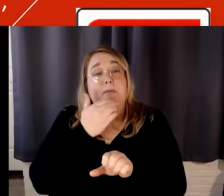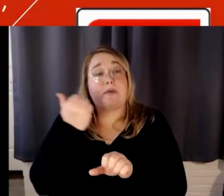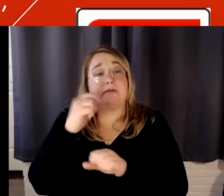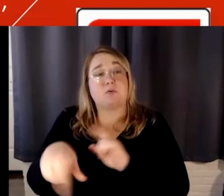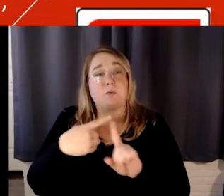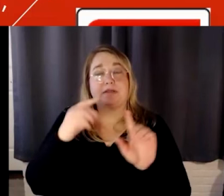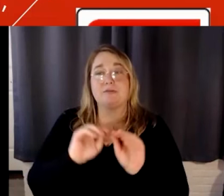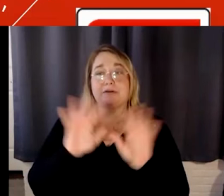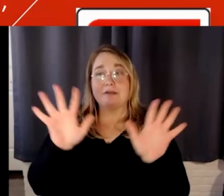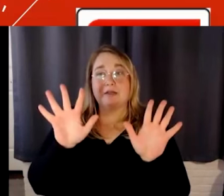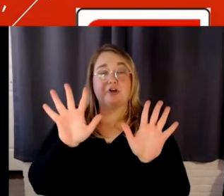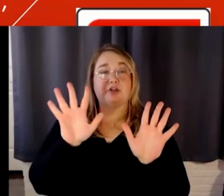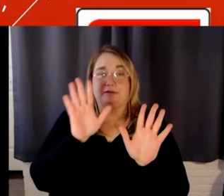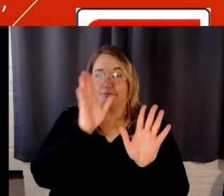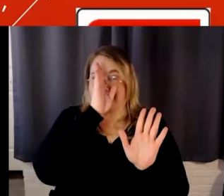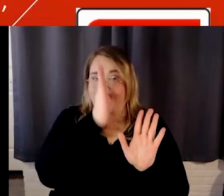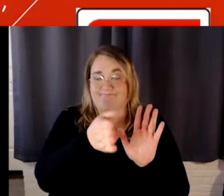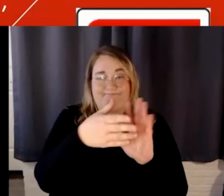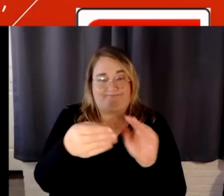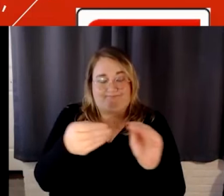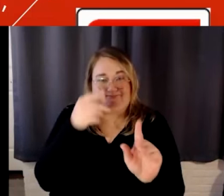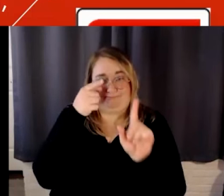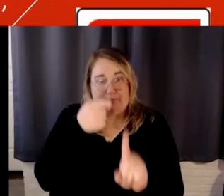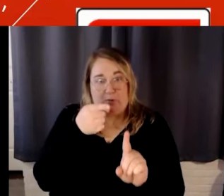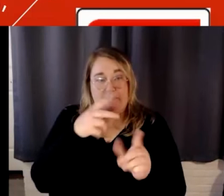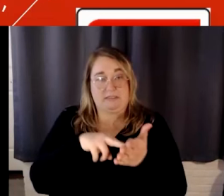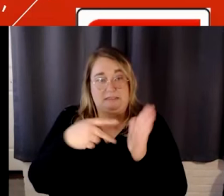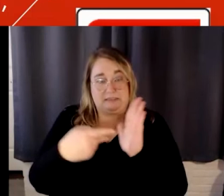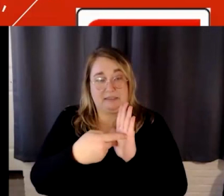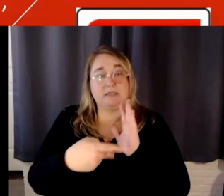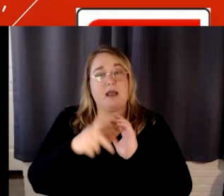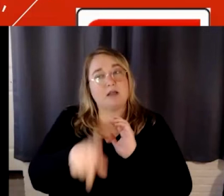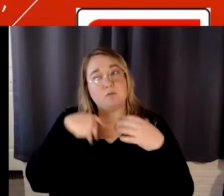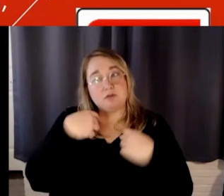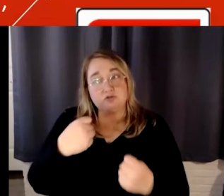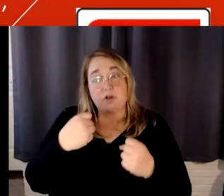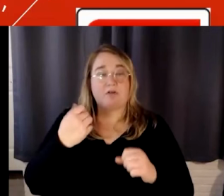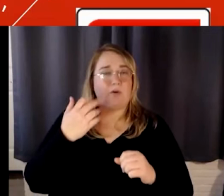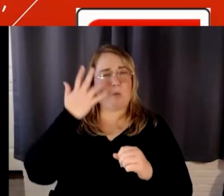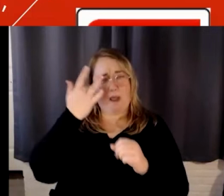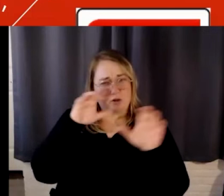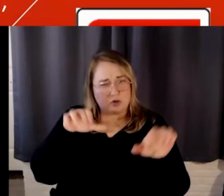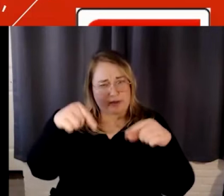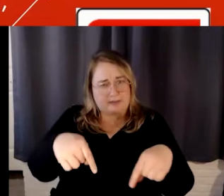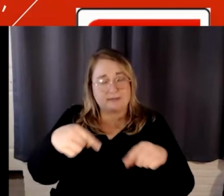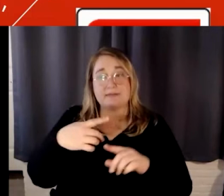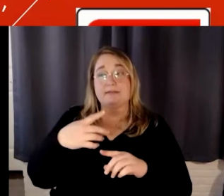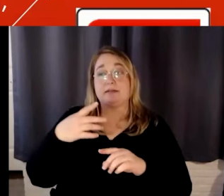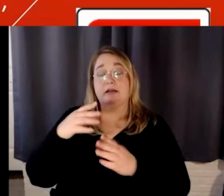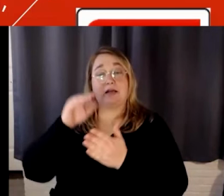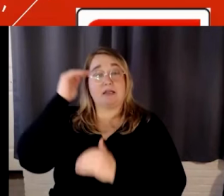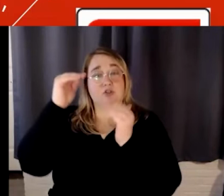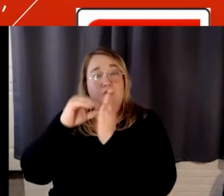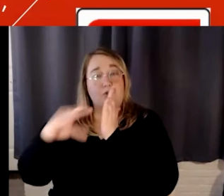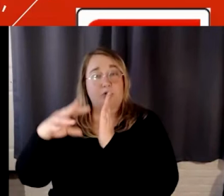enough, strong enough. It needs to be strong, right? Why are they doing this? From the adult learner perspective, why are they